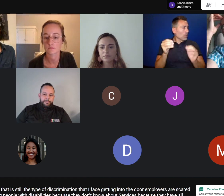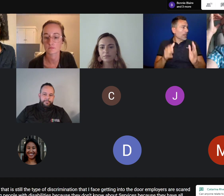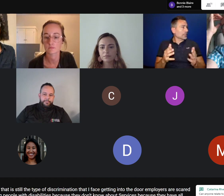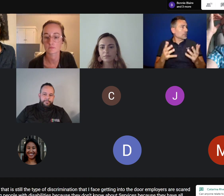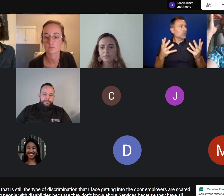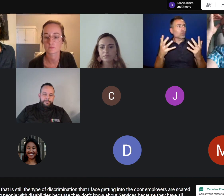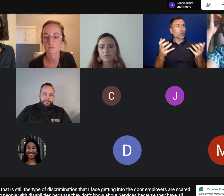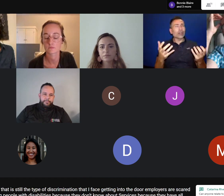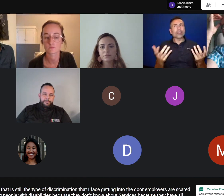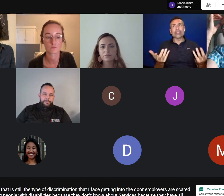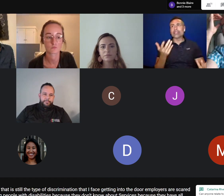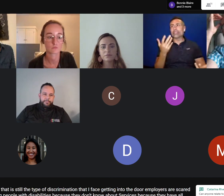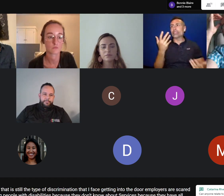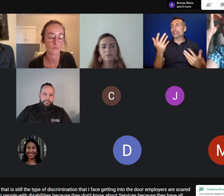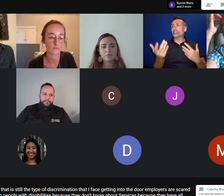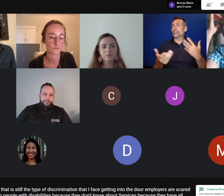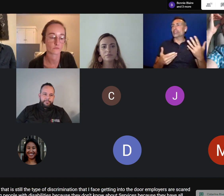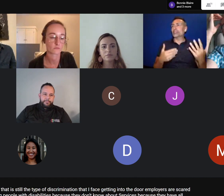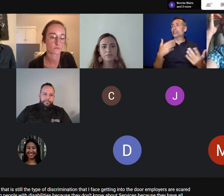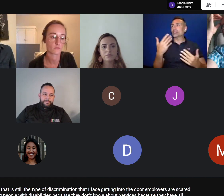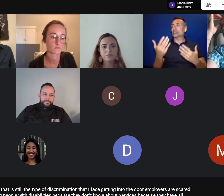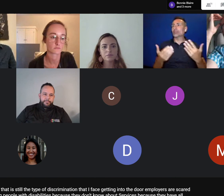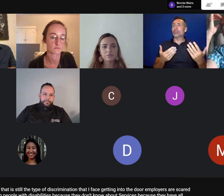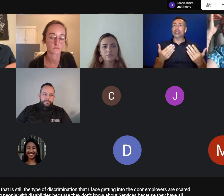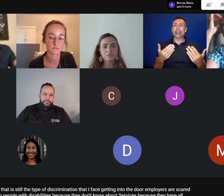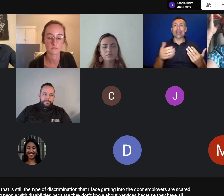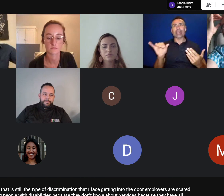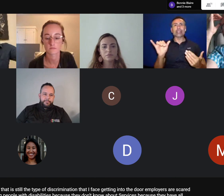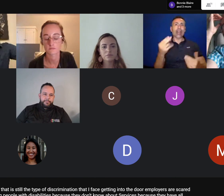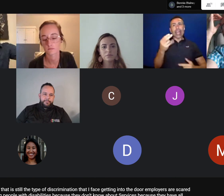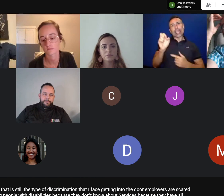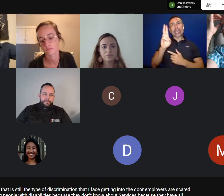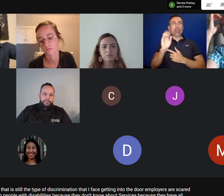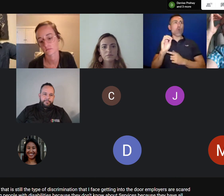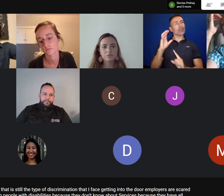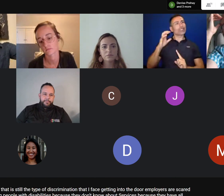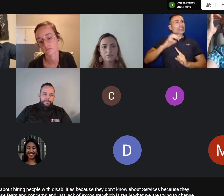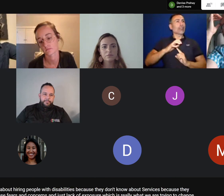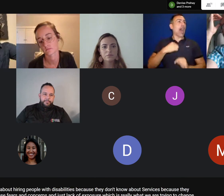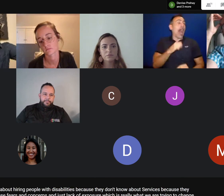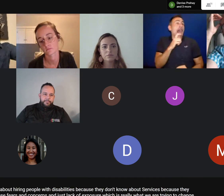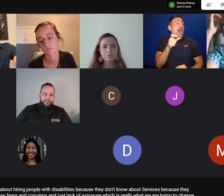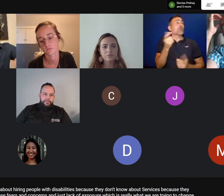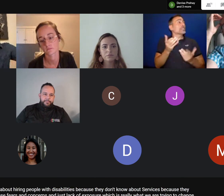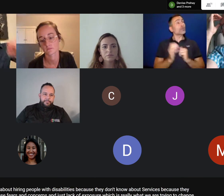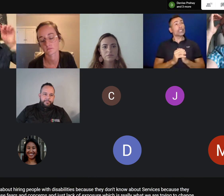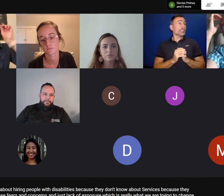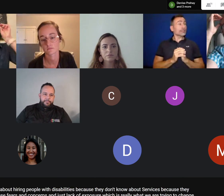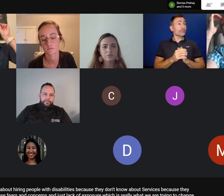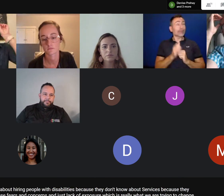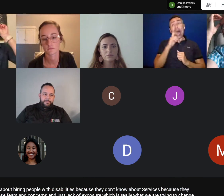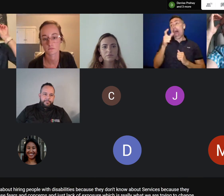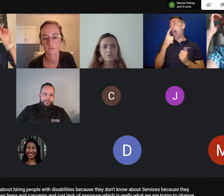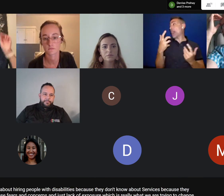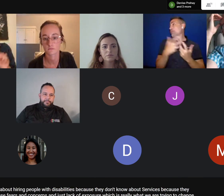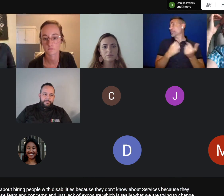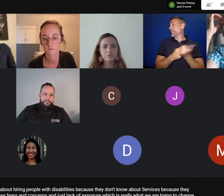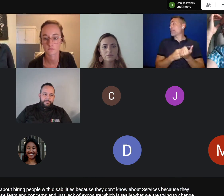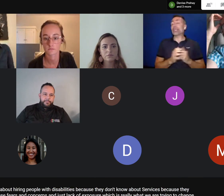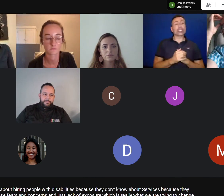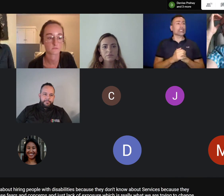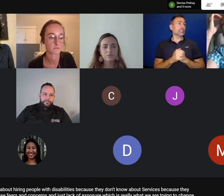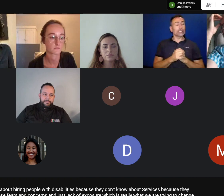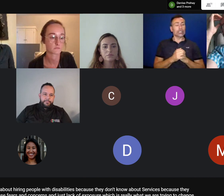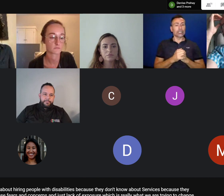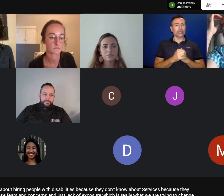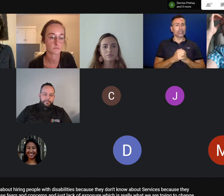be like the hero that you don't need services, that you don't need accommodations. People want to feel included in their